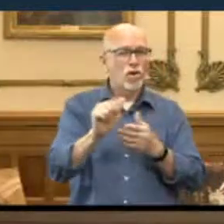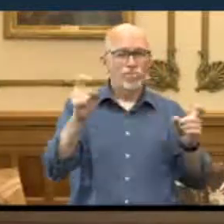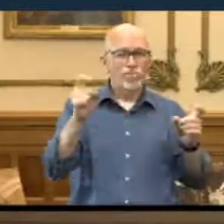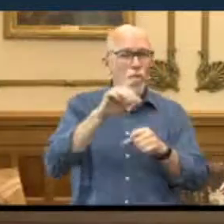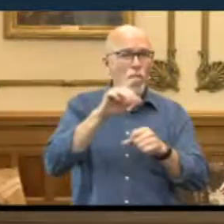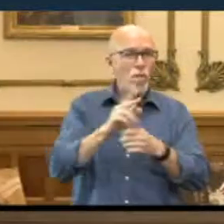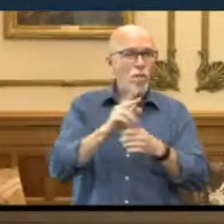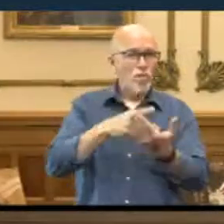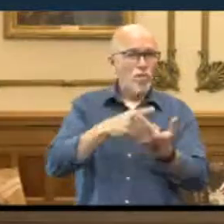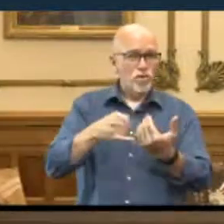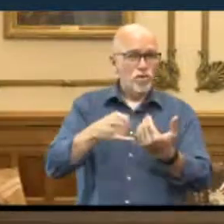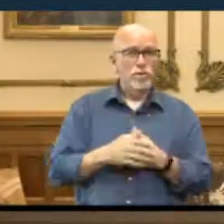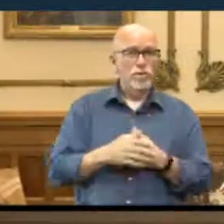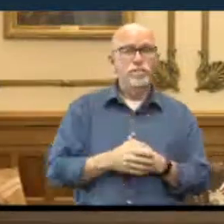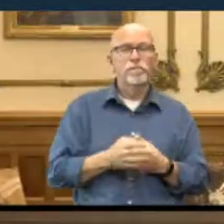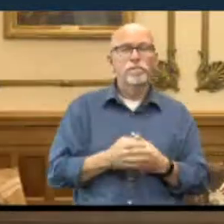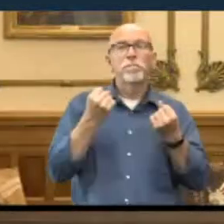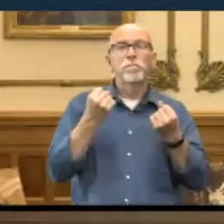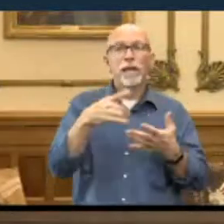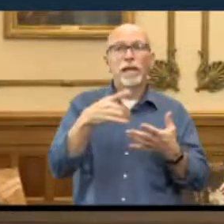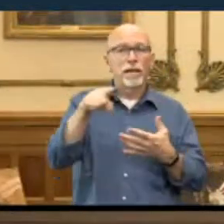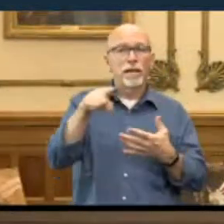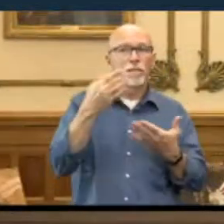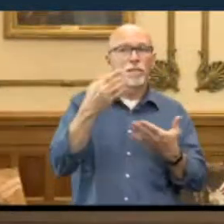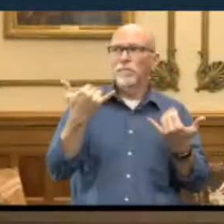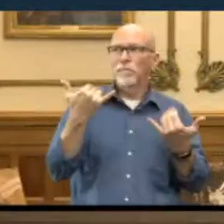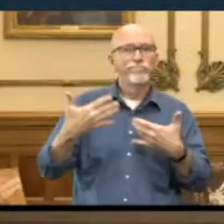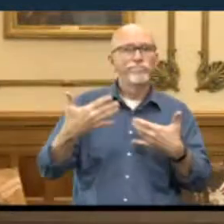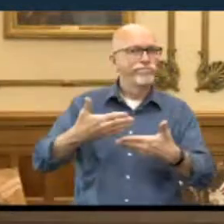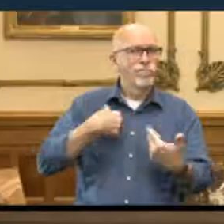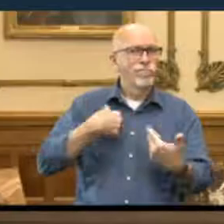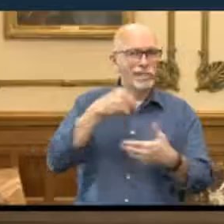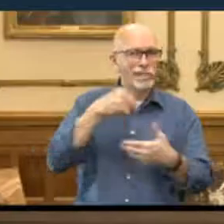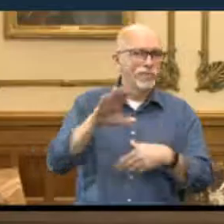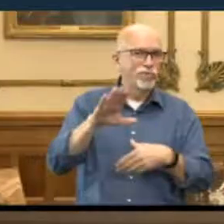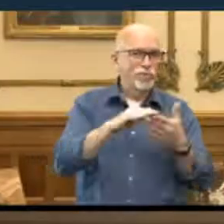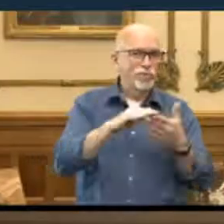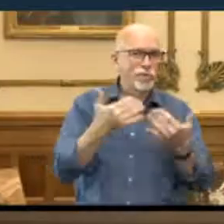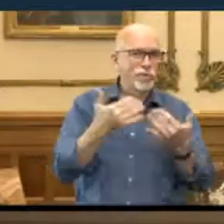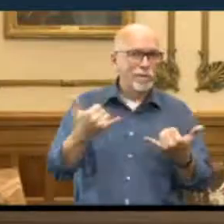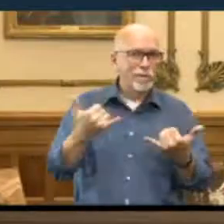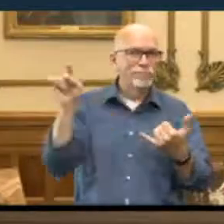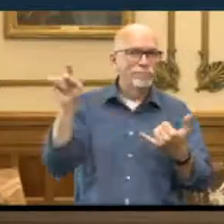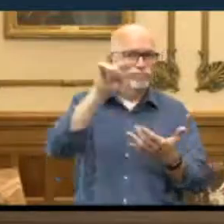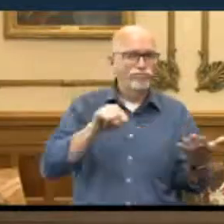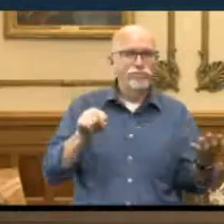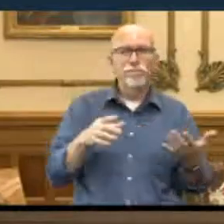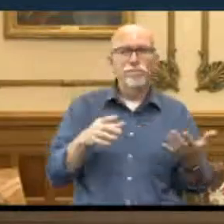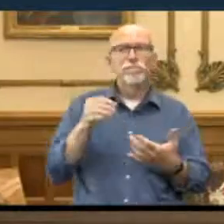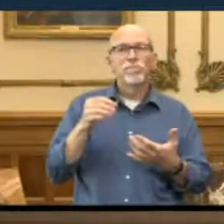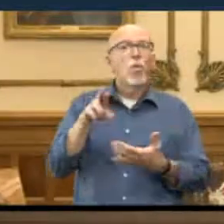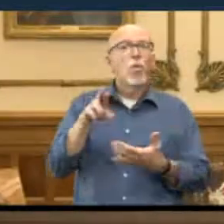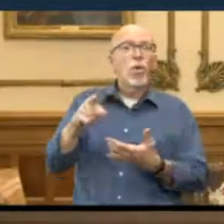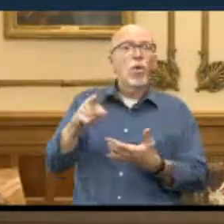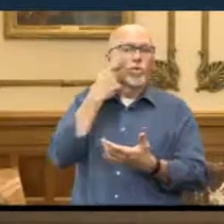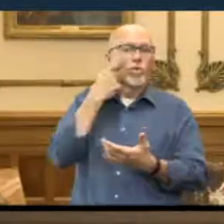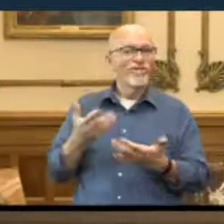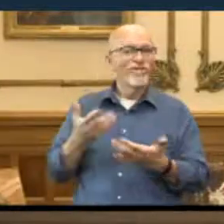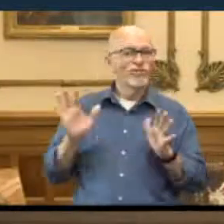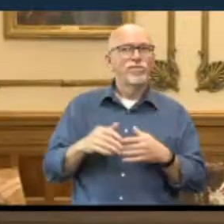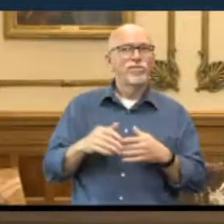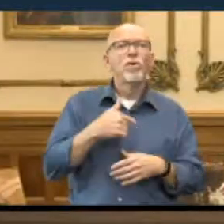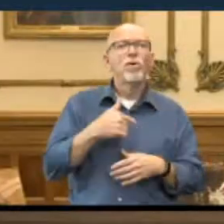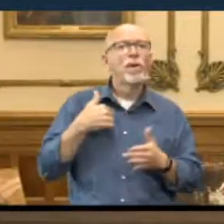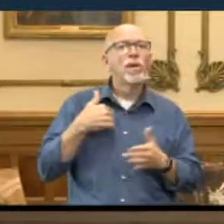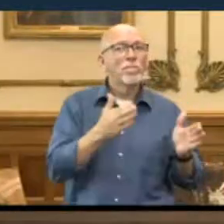local projects, many of which are probably underway. You're seeing them in your own communities now, or they've recently been finished. And we